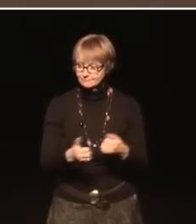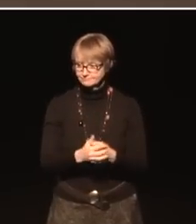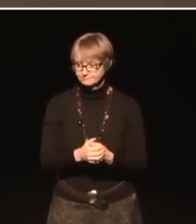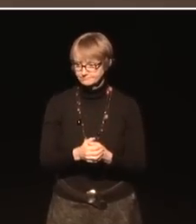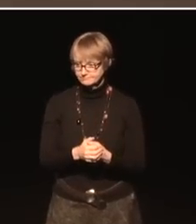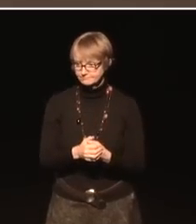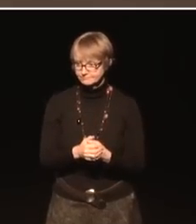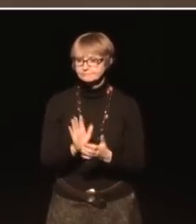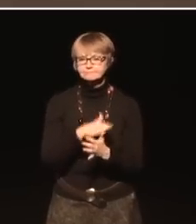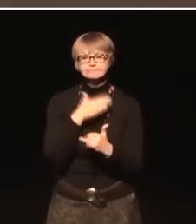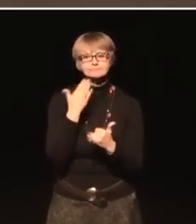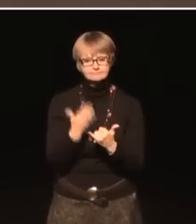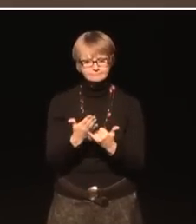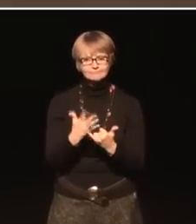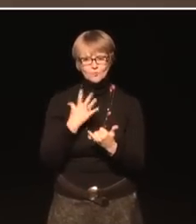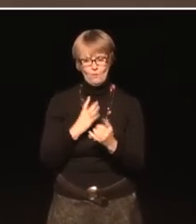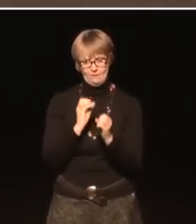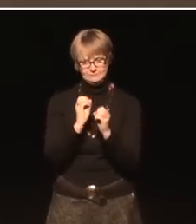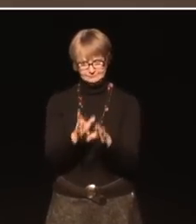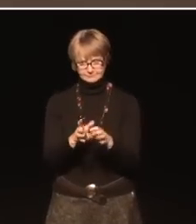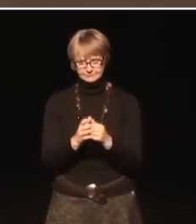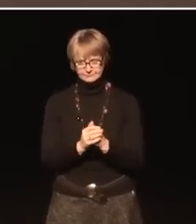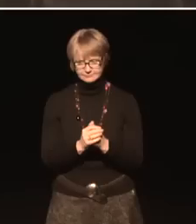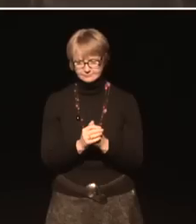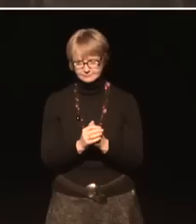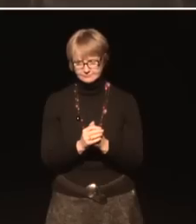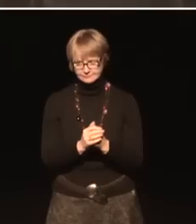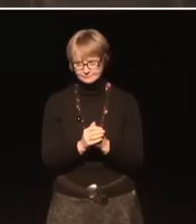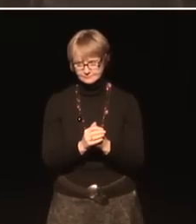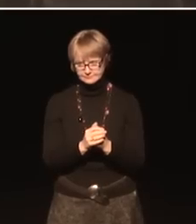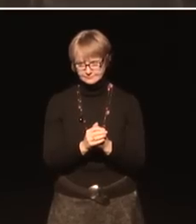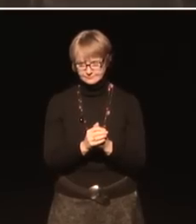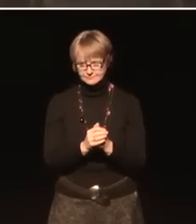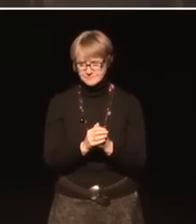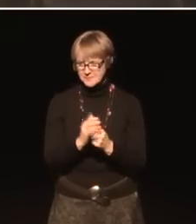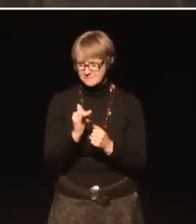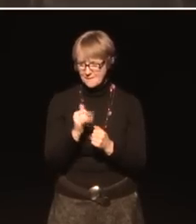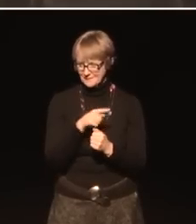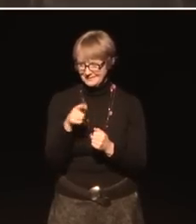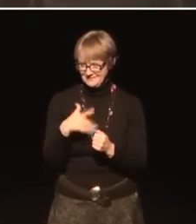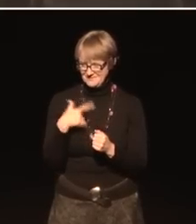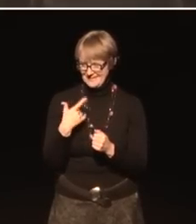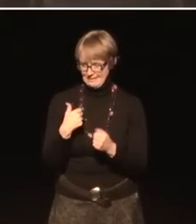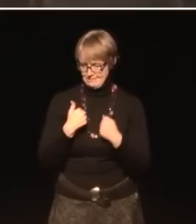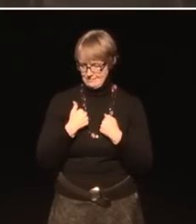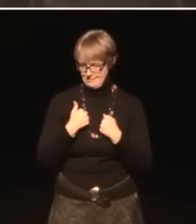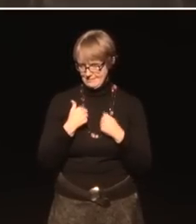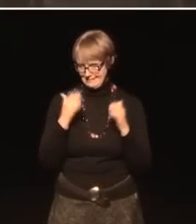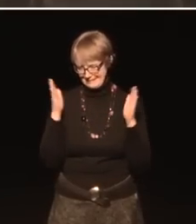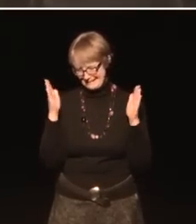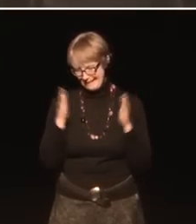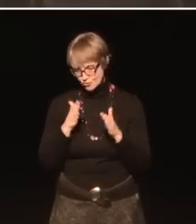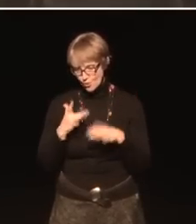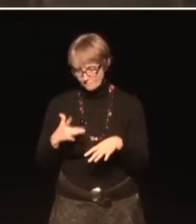So finally, I just want to say that even though within what would appear a very narrow perspective and experience of making art,